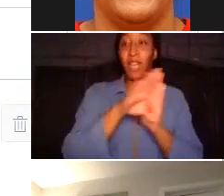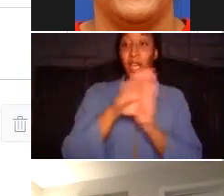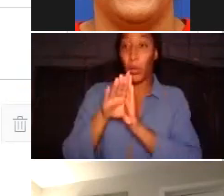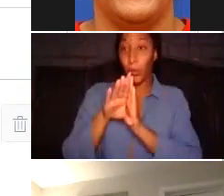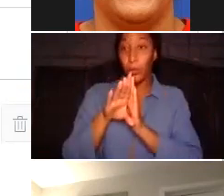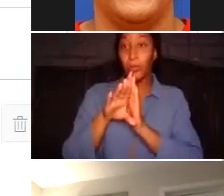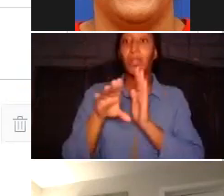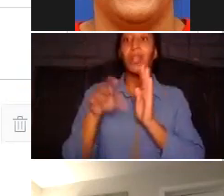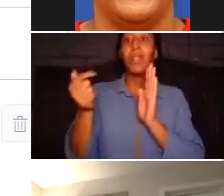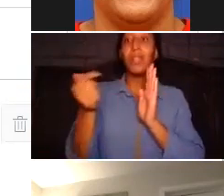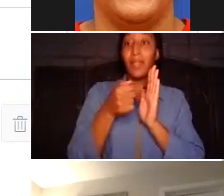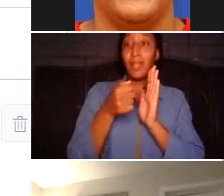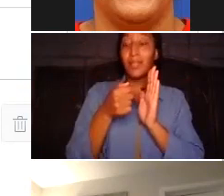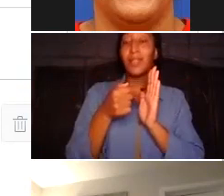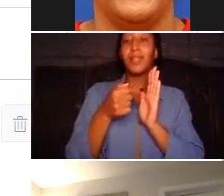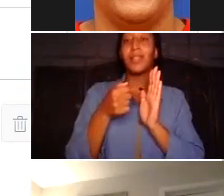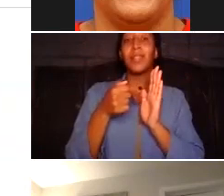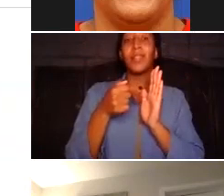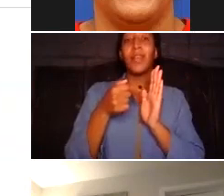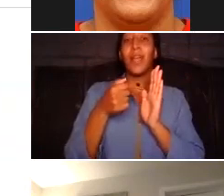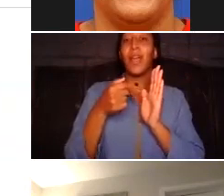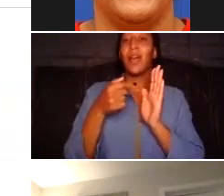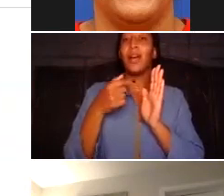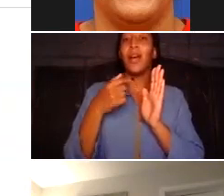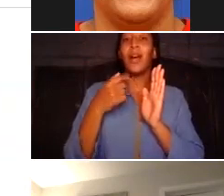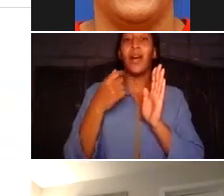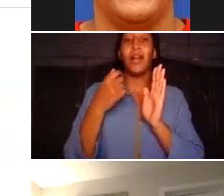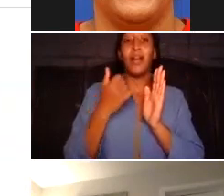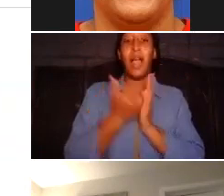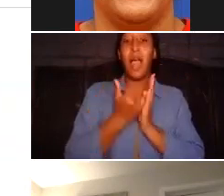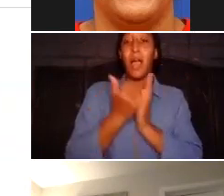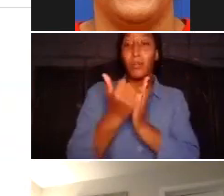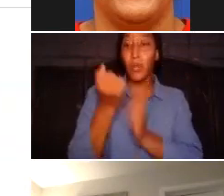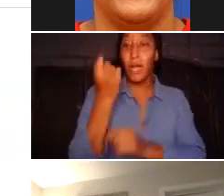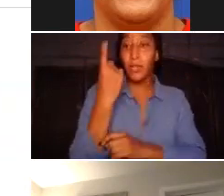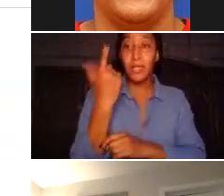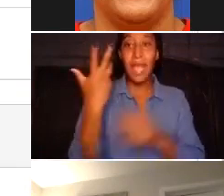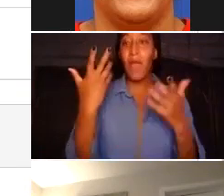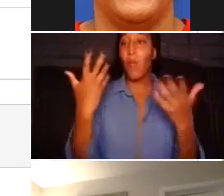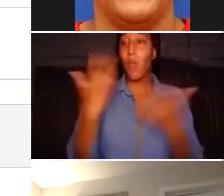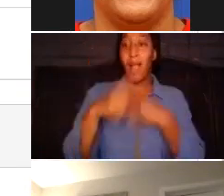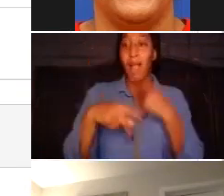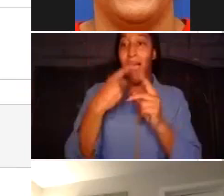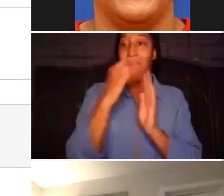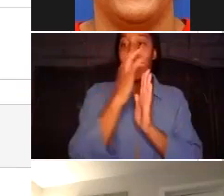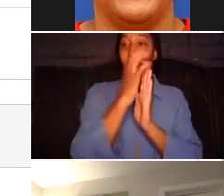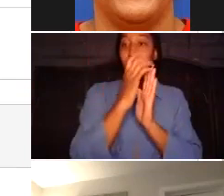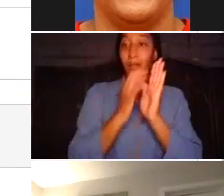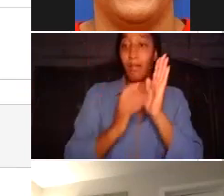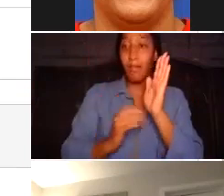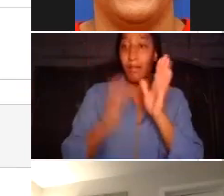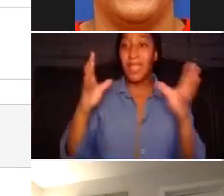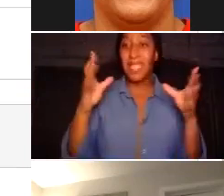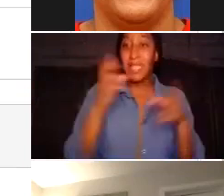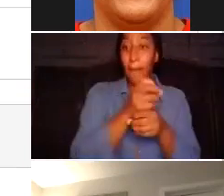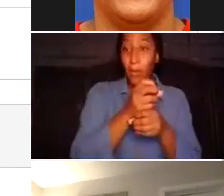that discusses the summary that you have to write and how I'm going to score that